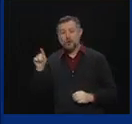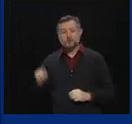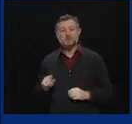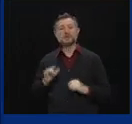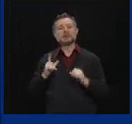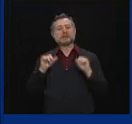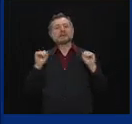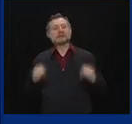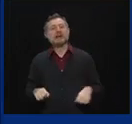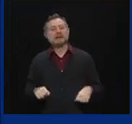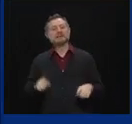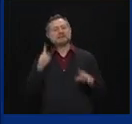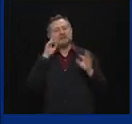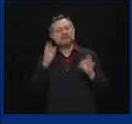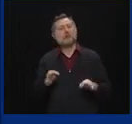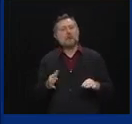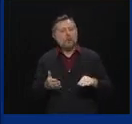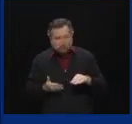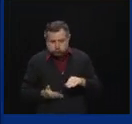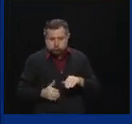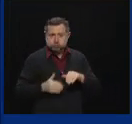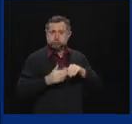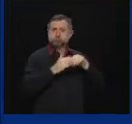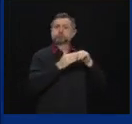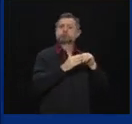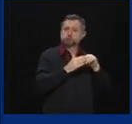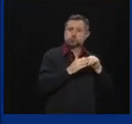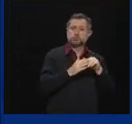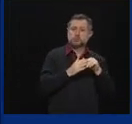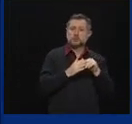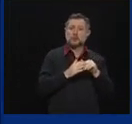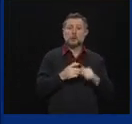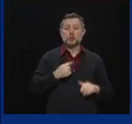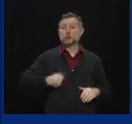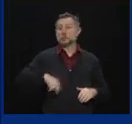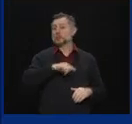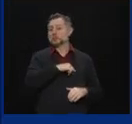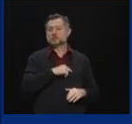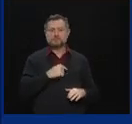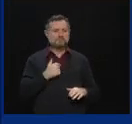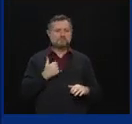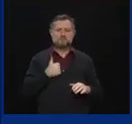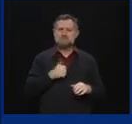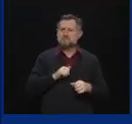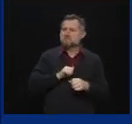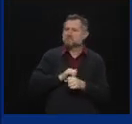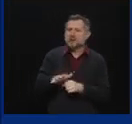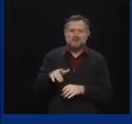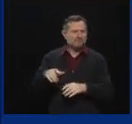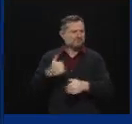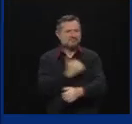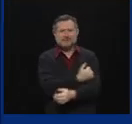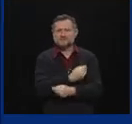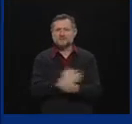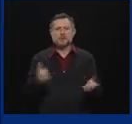We definitely have the capacity, we have the infrastructure in place, and we have to make sure that more people are getting the boosters.